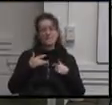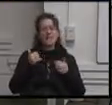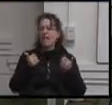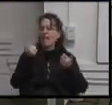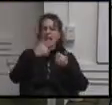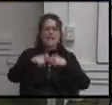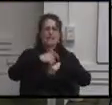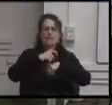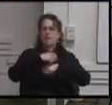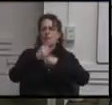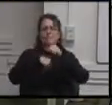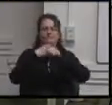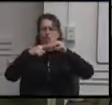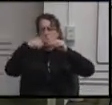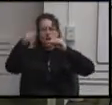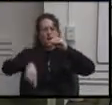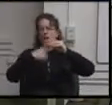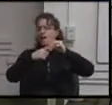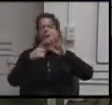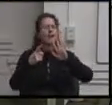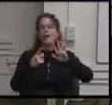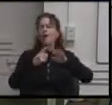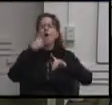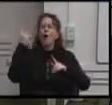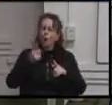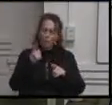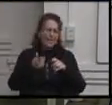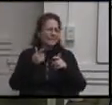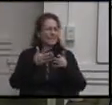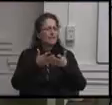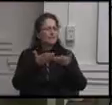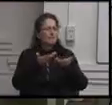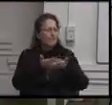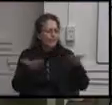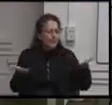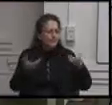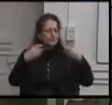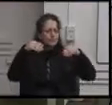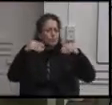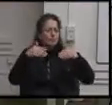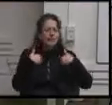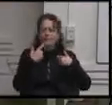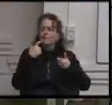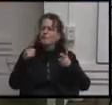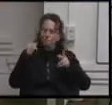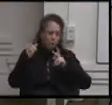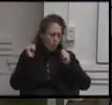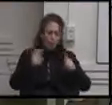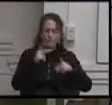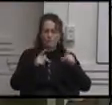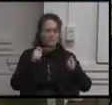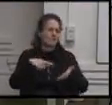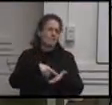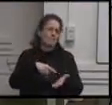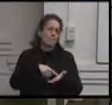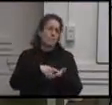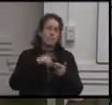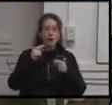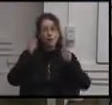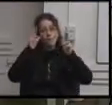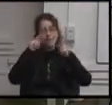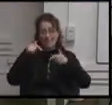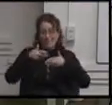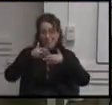gift downtown. So we hope we see a lot of local people taking advantage of the Holly Days, Holly Nights this coming